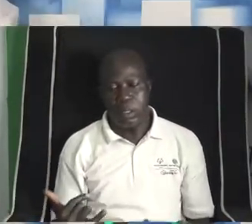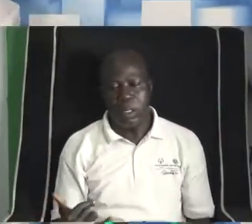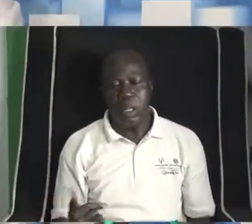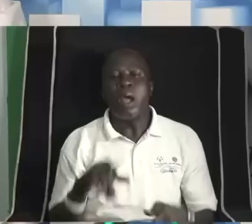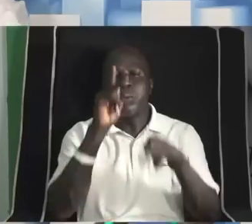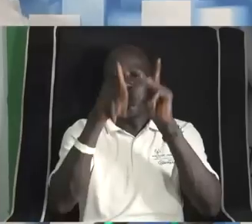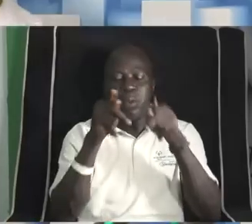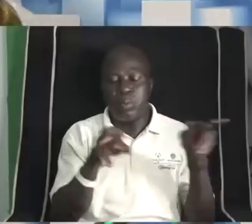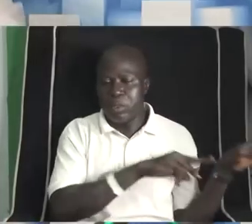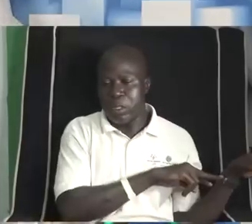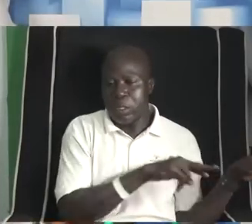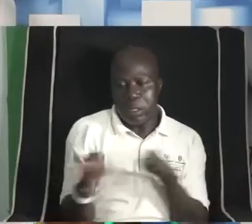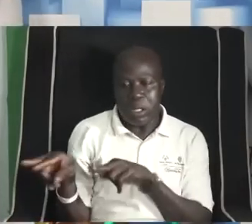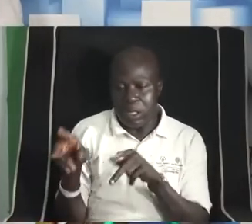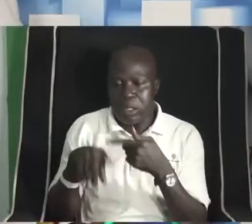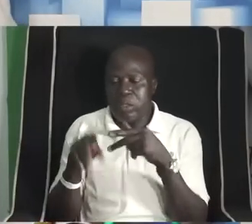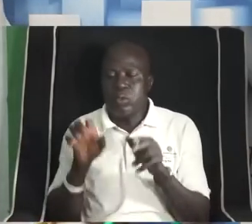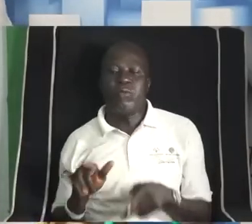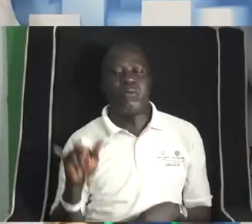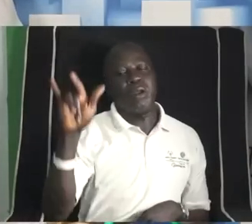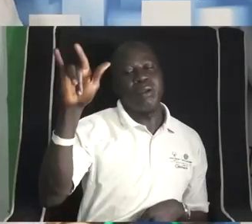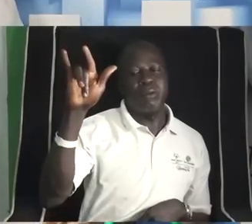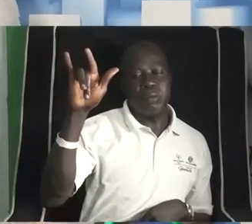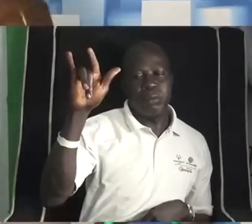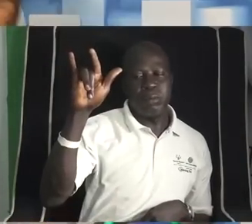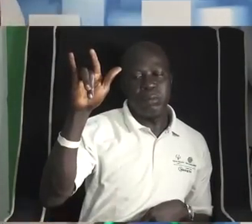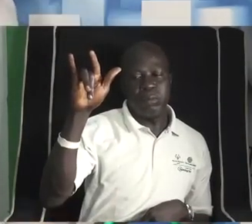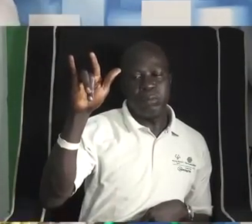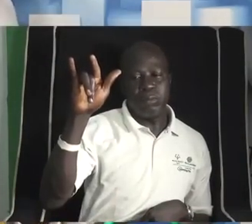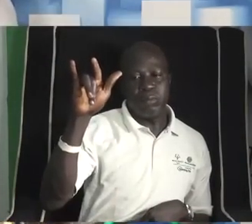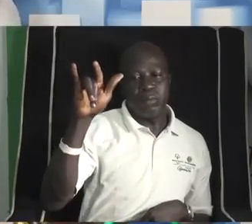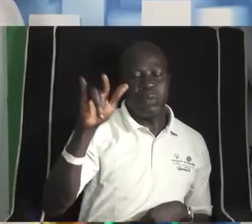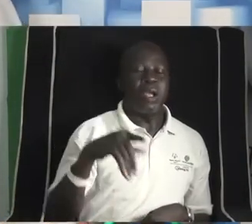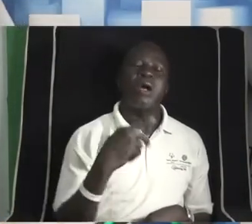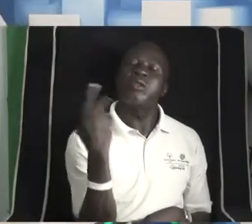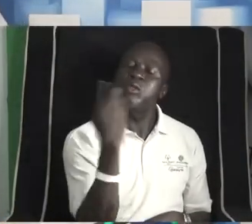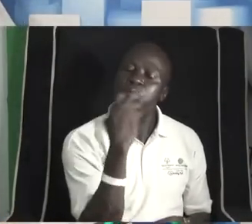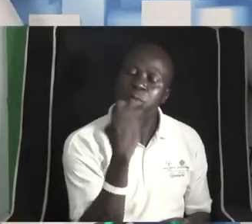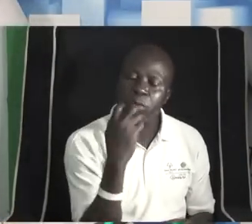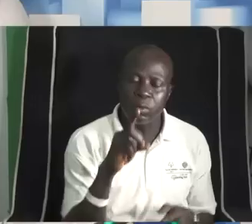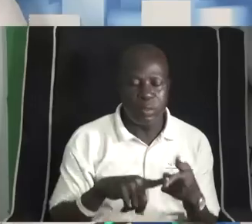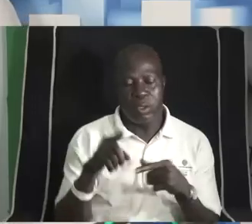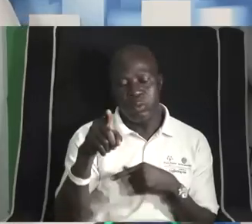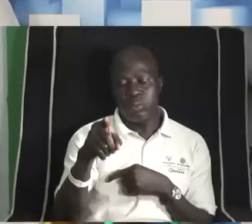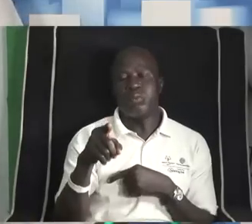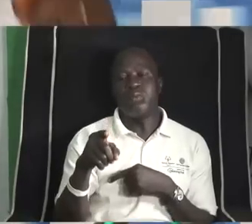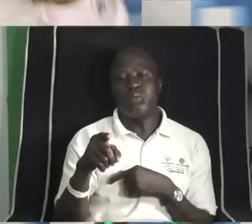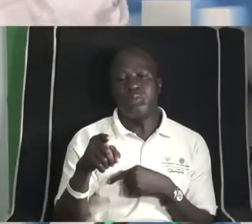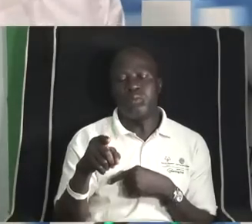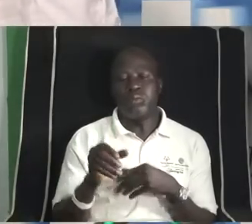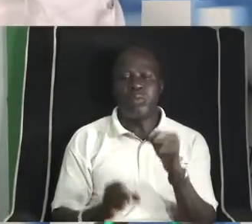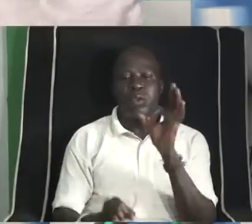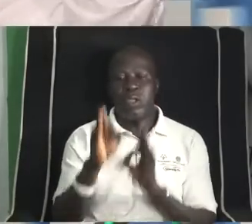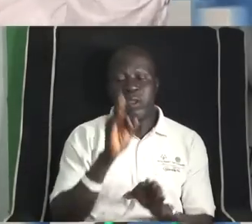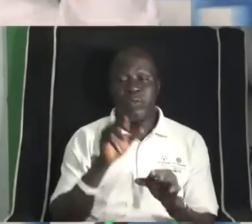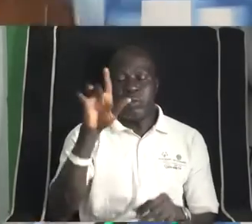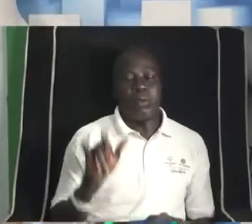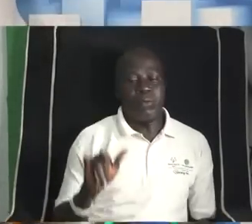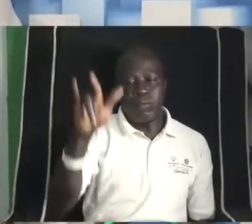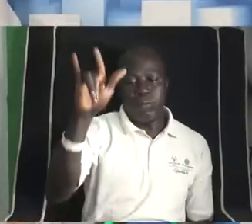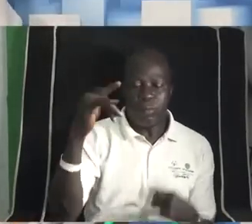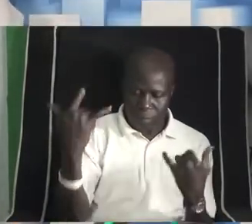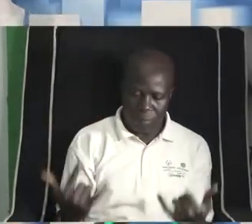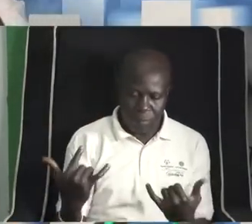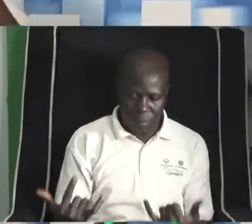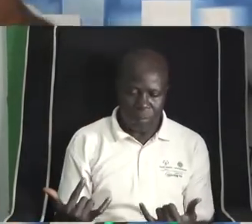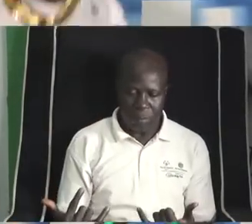to setan lati fun. And the people that are ready to soar higher. Mo gba won ni gbolohun. I have a word with you. Iwo to nfo lowo lowo. You that